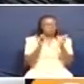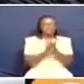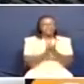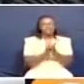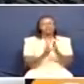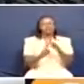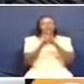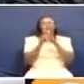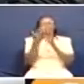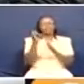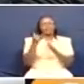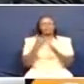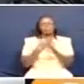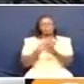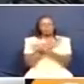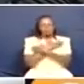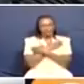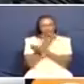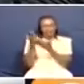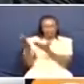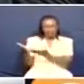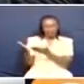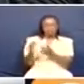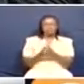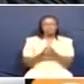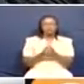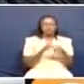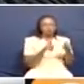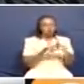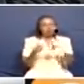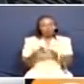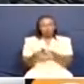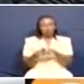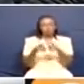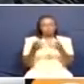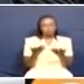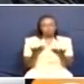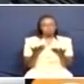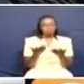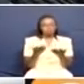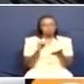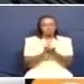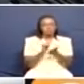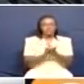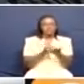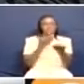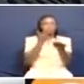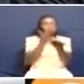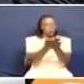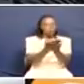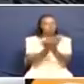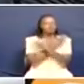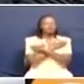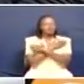my colleagues before this court, and also the fact that the proposed amicus